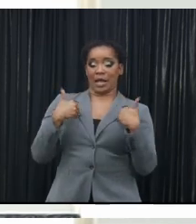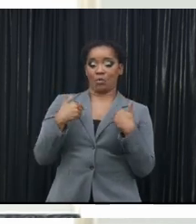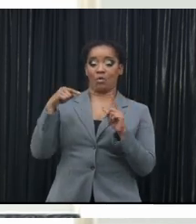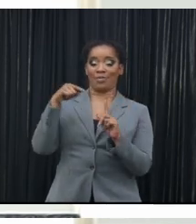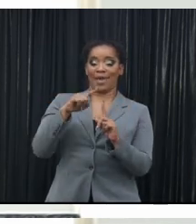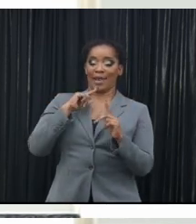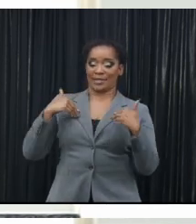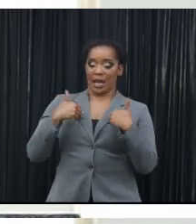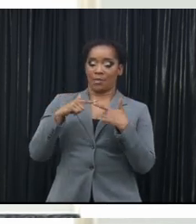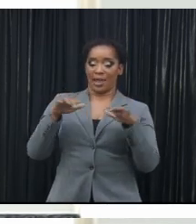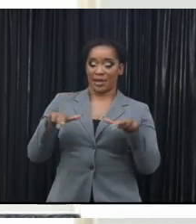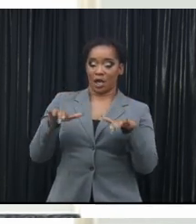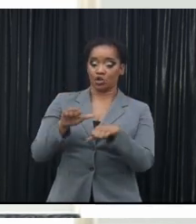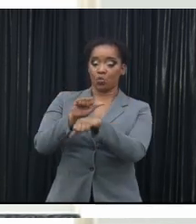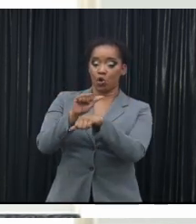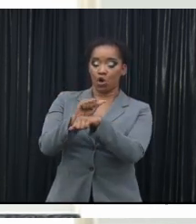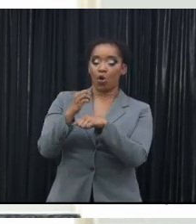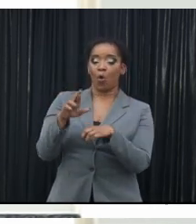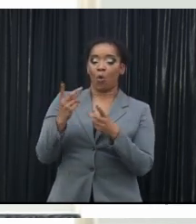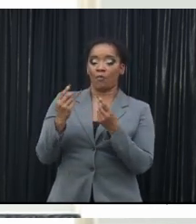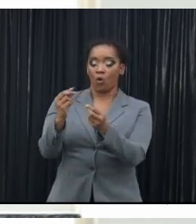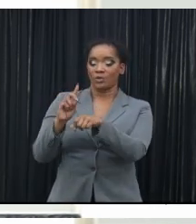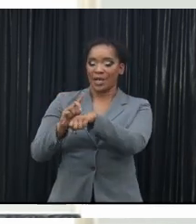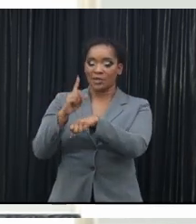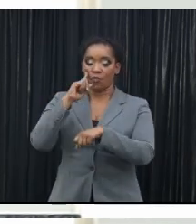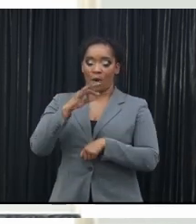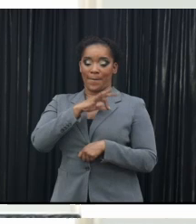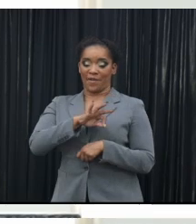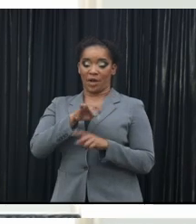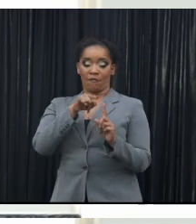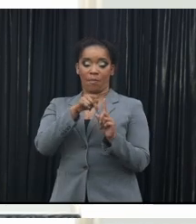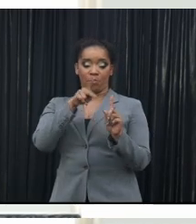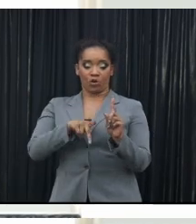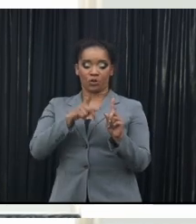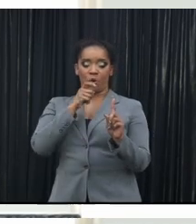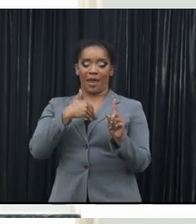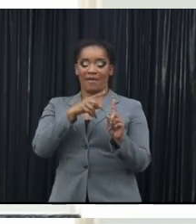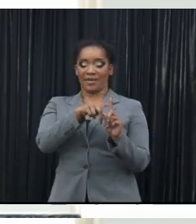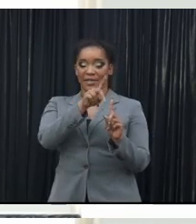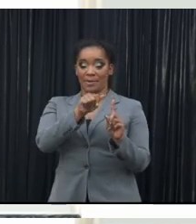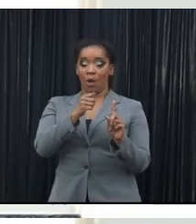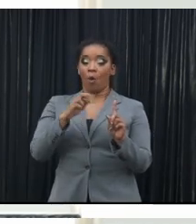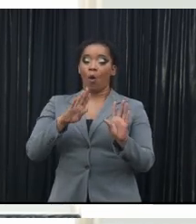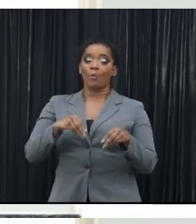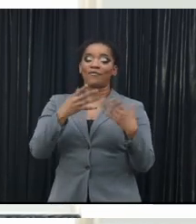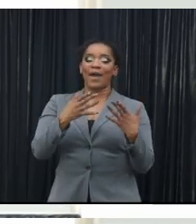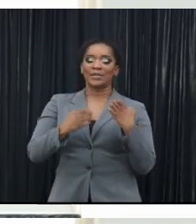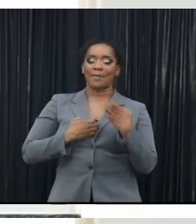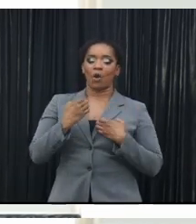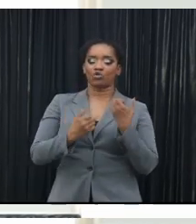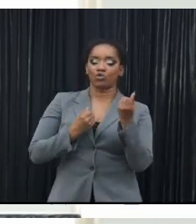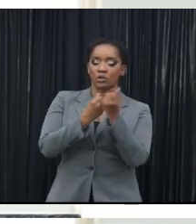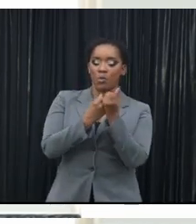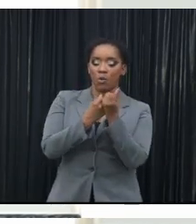does work or performs tasks for the benefit of a person with a disability or provides emotional support